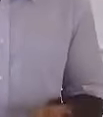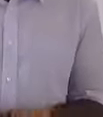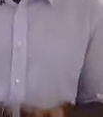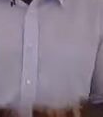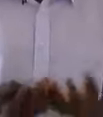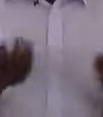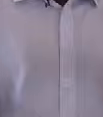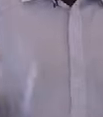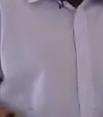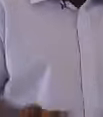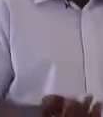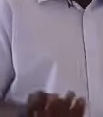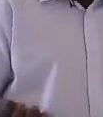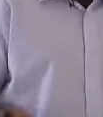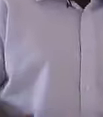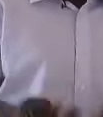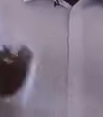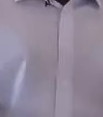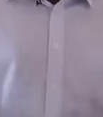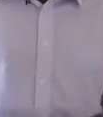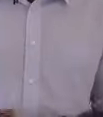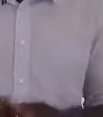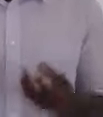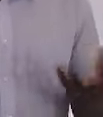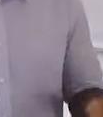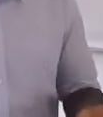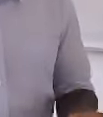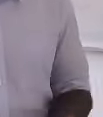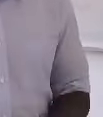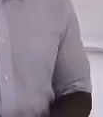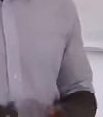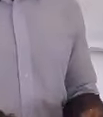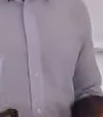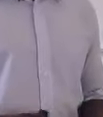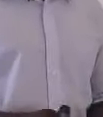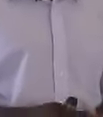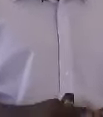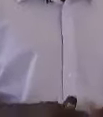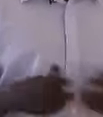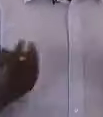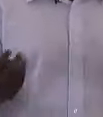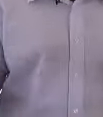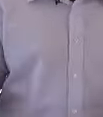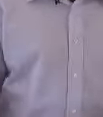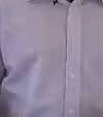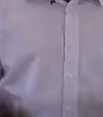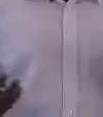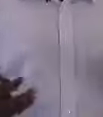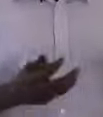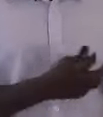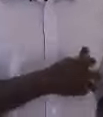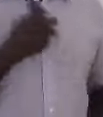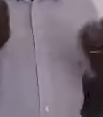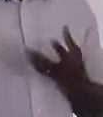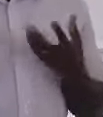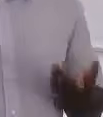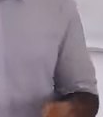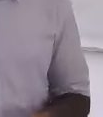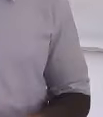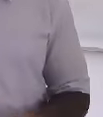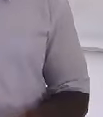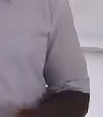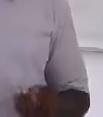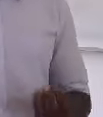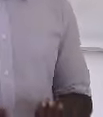to drinking of alcohol, it may give you a lot of health effects. And also some people who do smoke, they may also have some health effects. So these